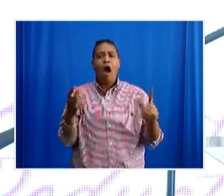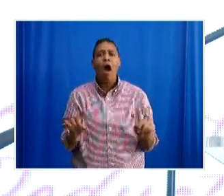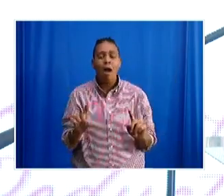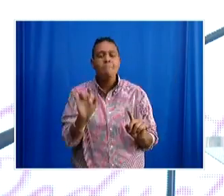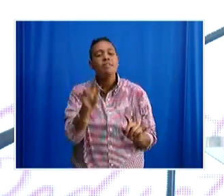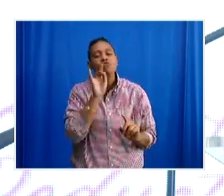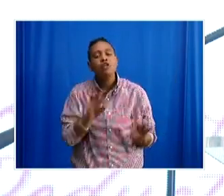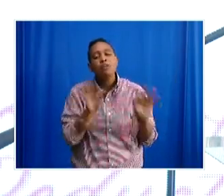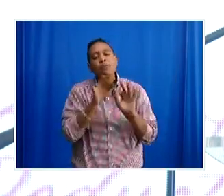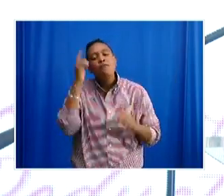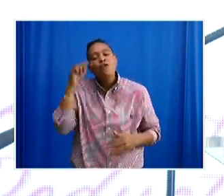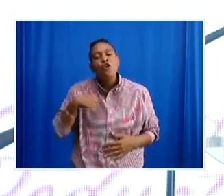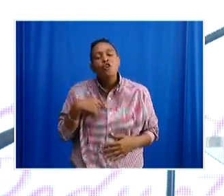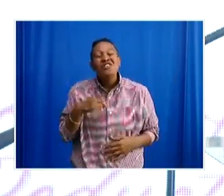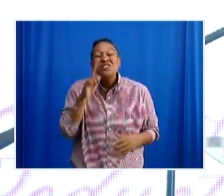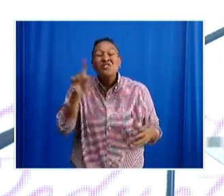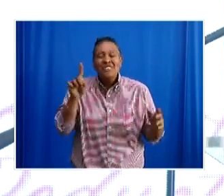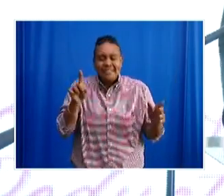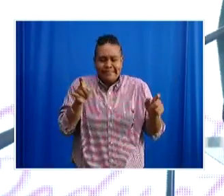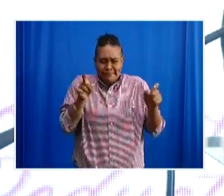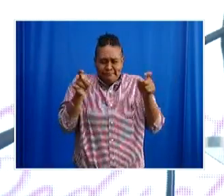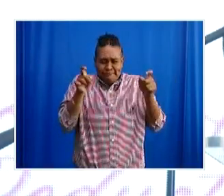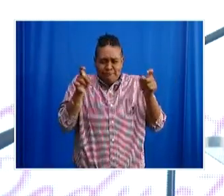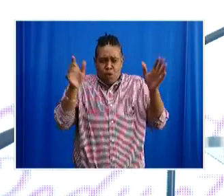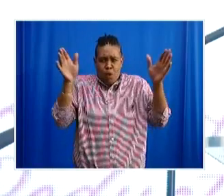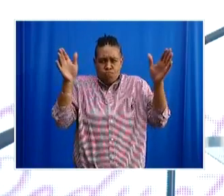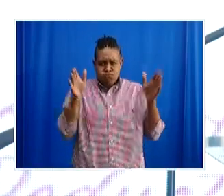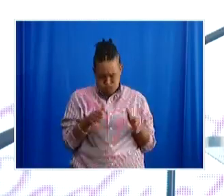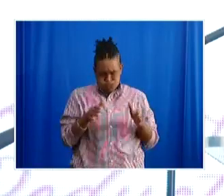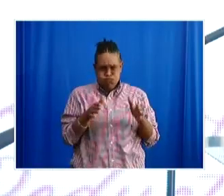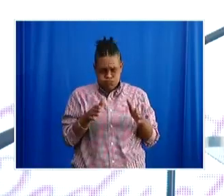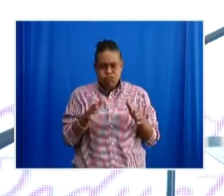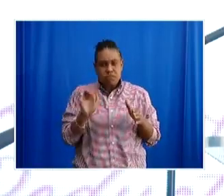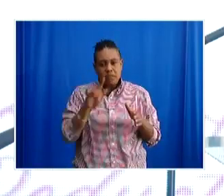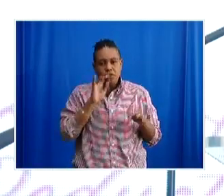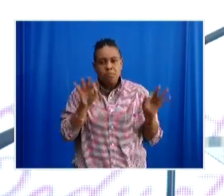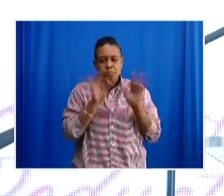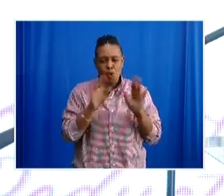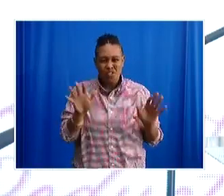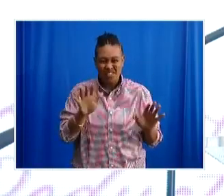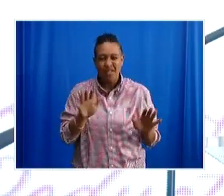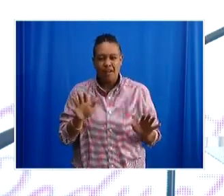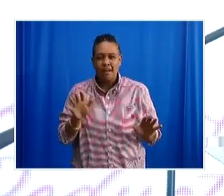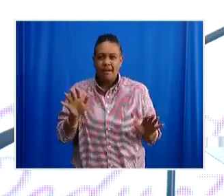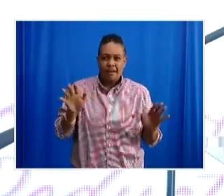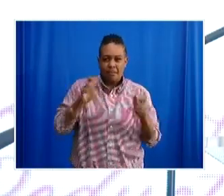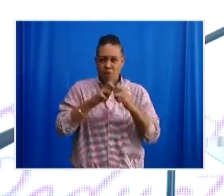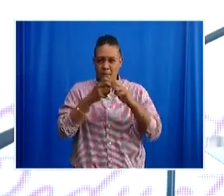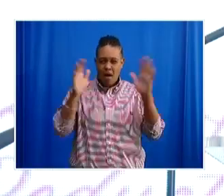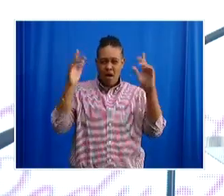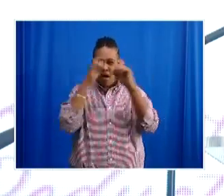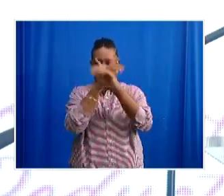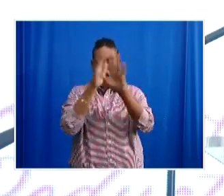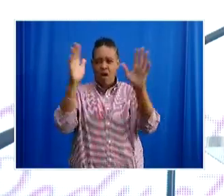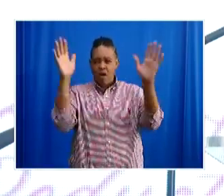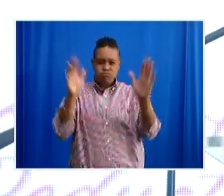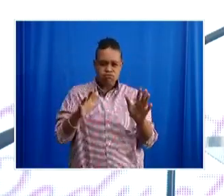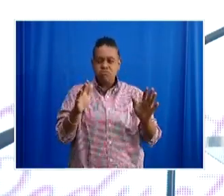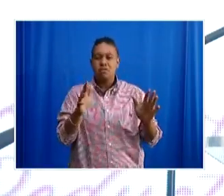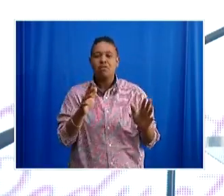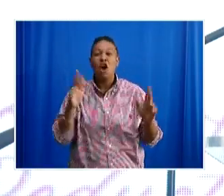important for us. It is the mastery of complexity, which affords us the opportunity to solve